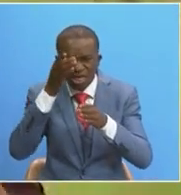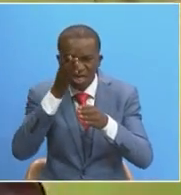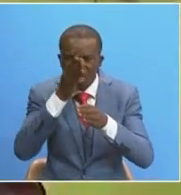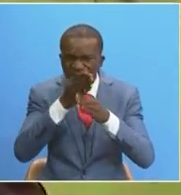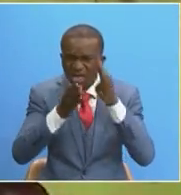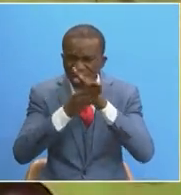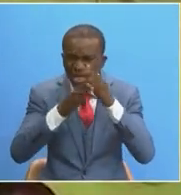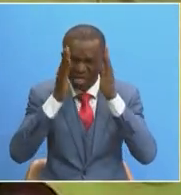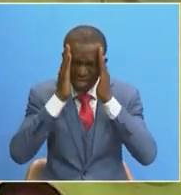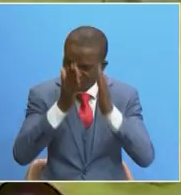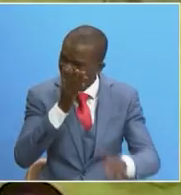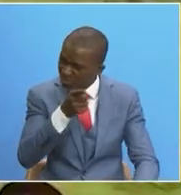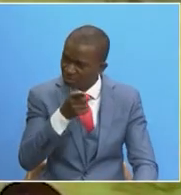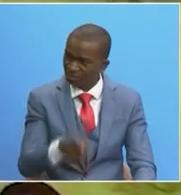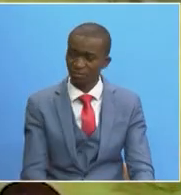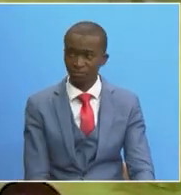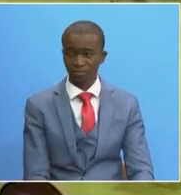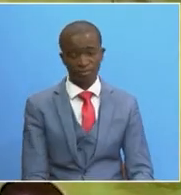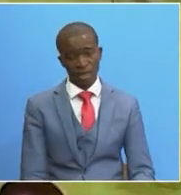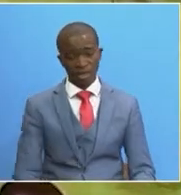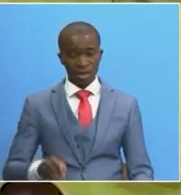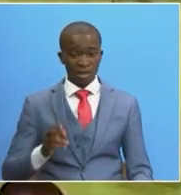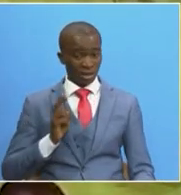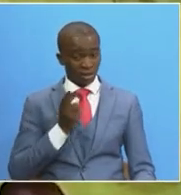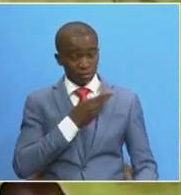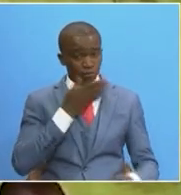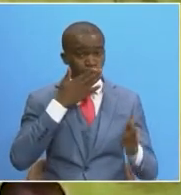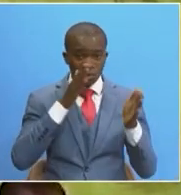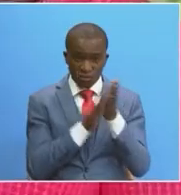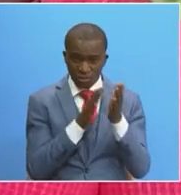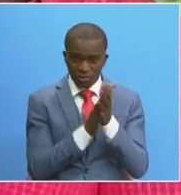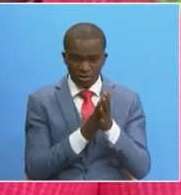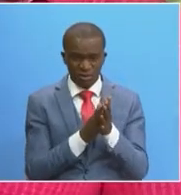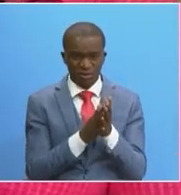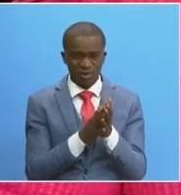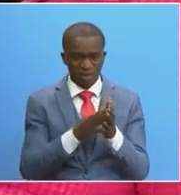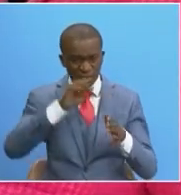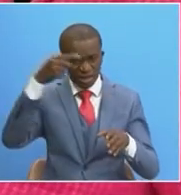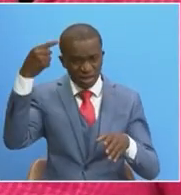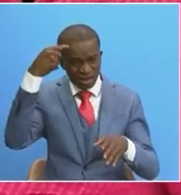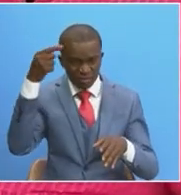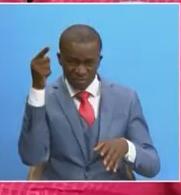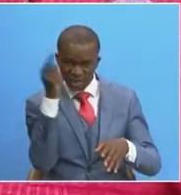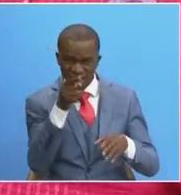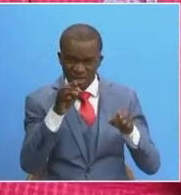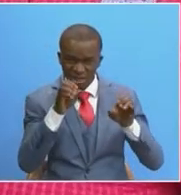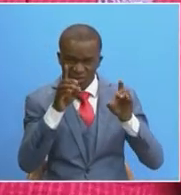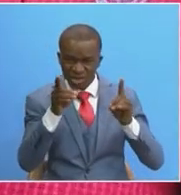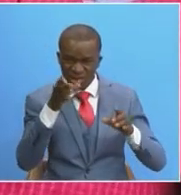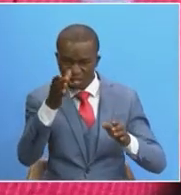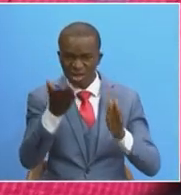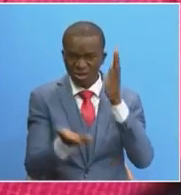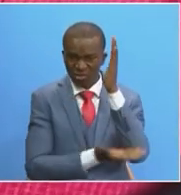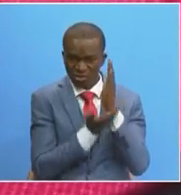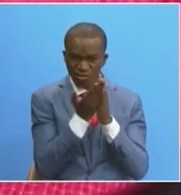witnessed significant progress in the education sector under the leadership of the New Dawn